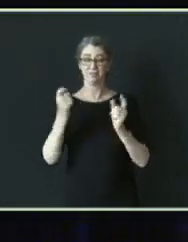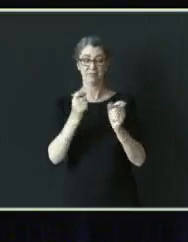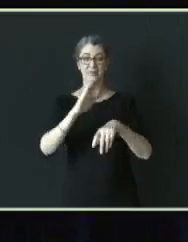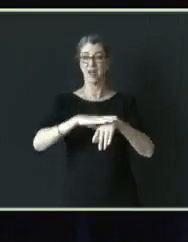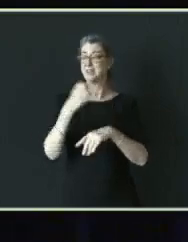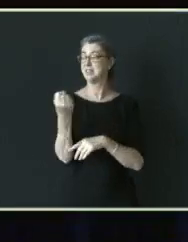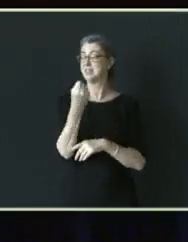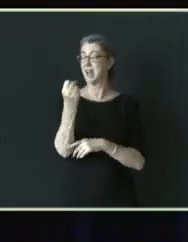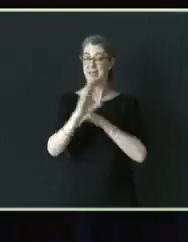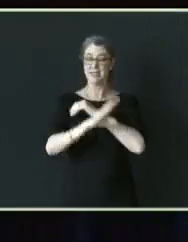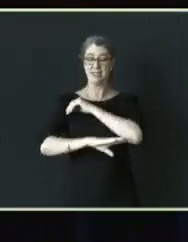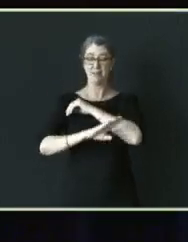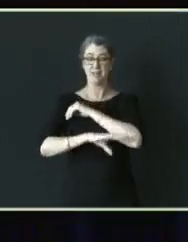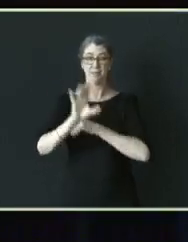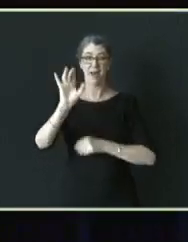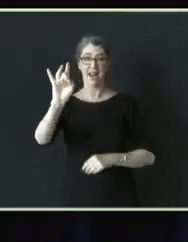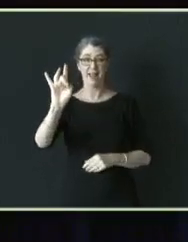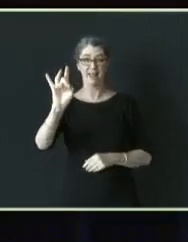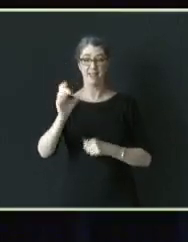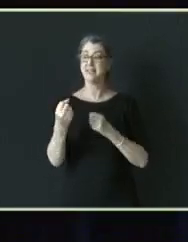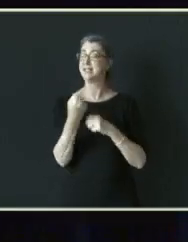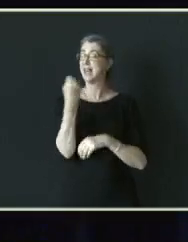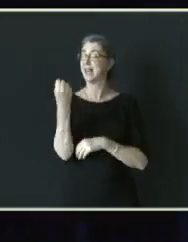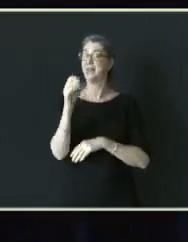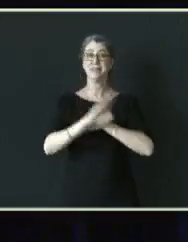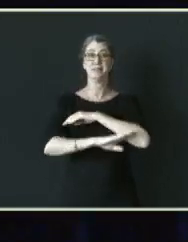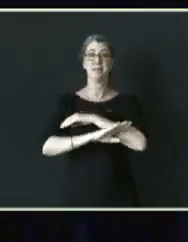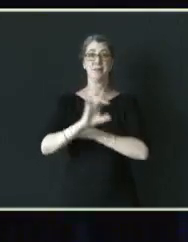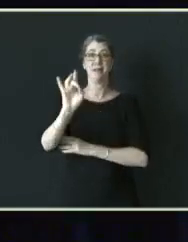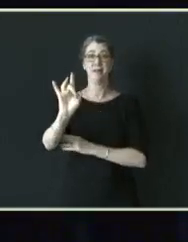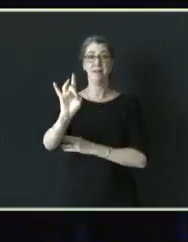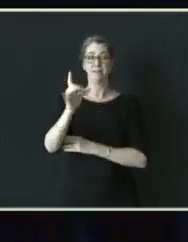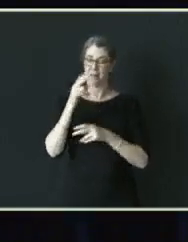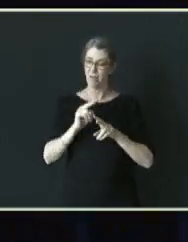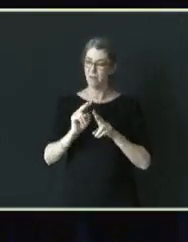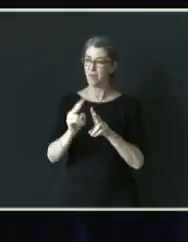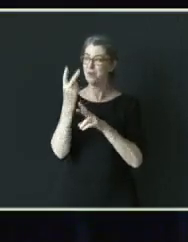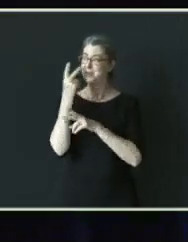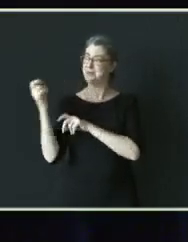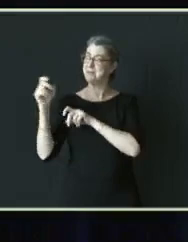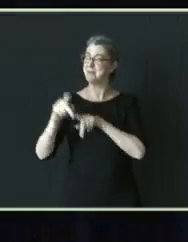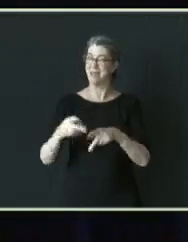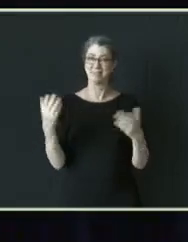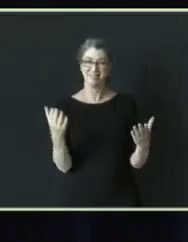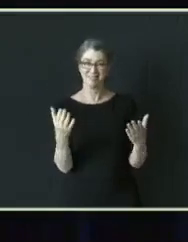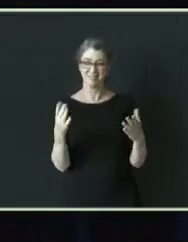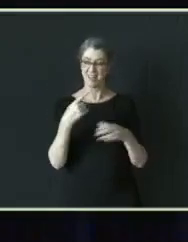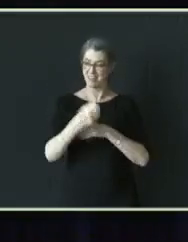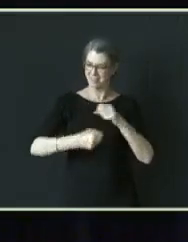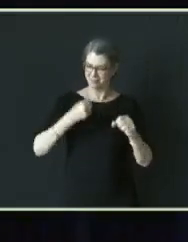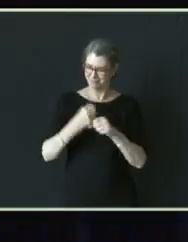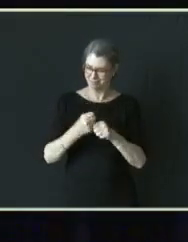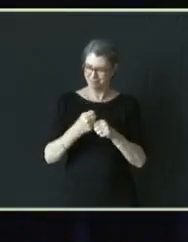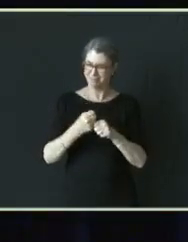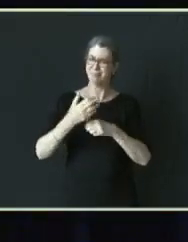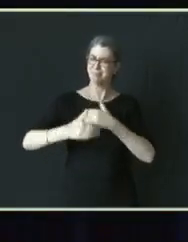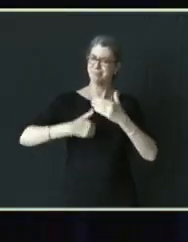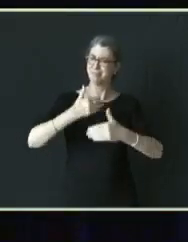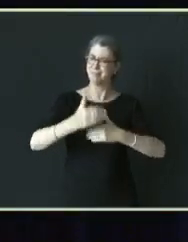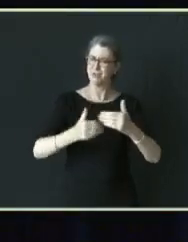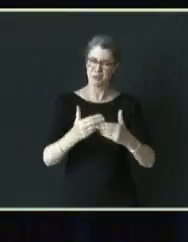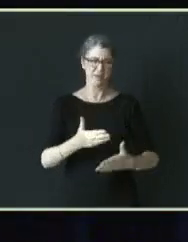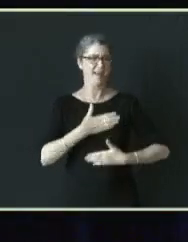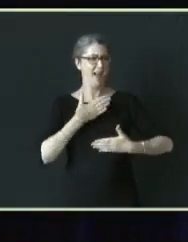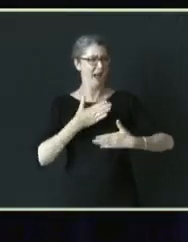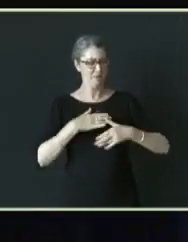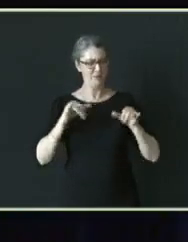Saturday, September the 8th. Saturday, September the 8th. I look forward to seeing you then. As the years pass, you'll be glad